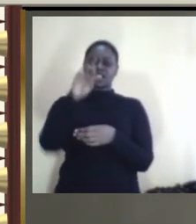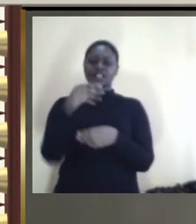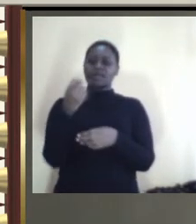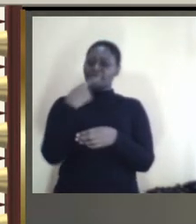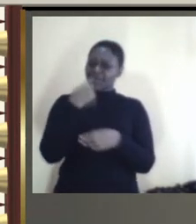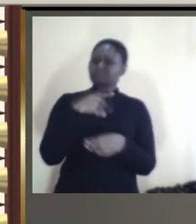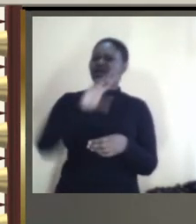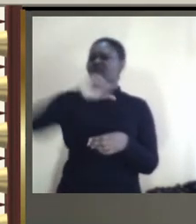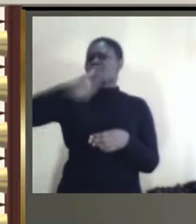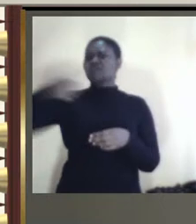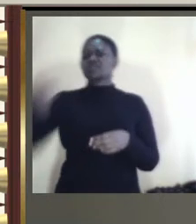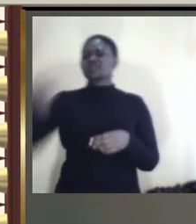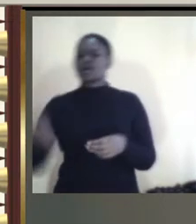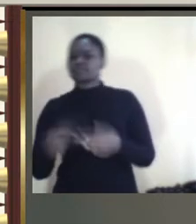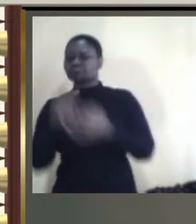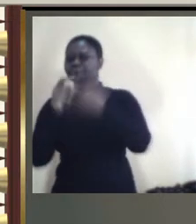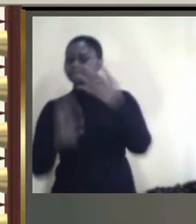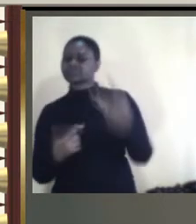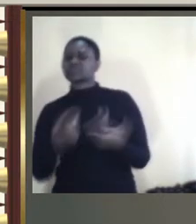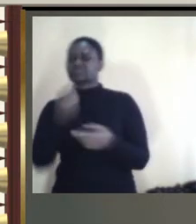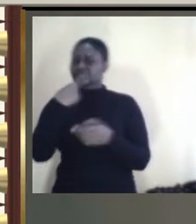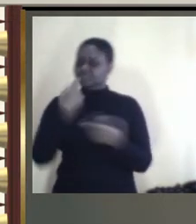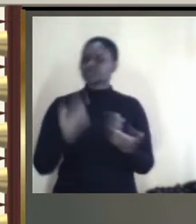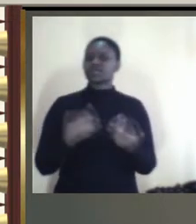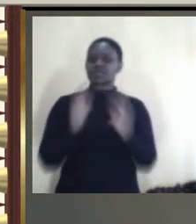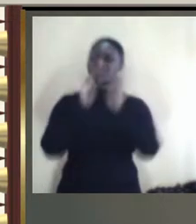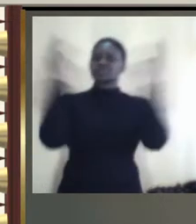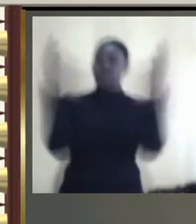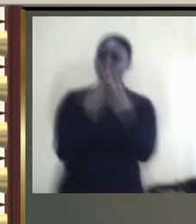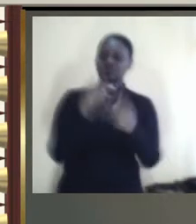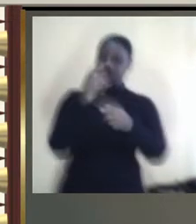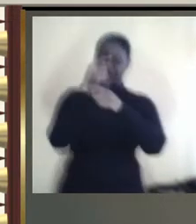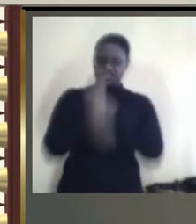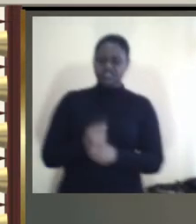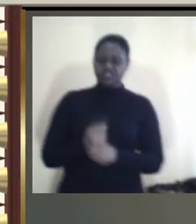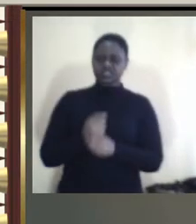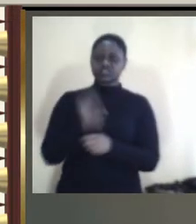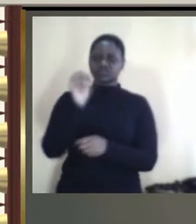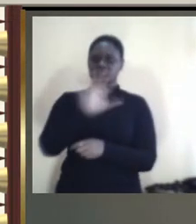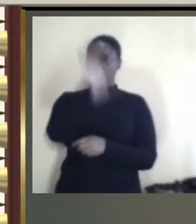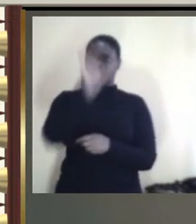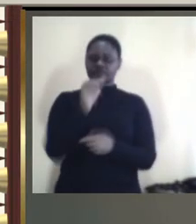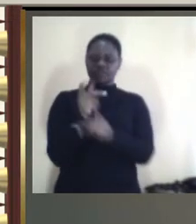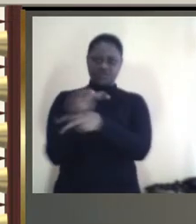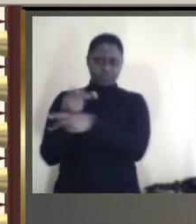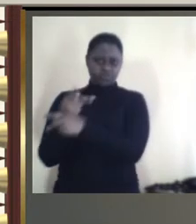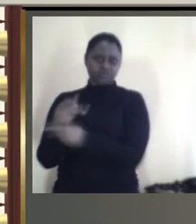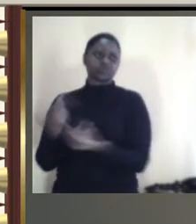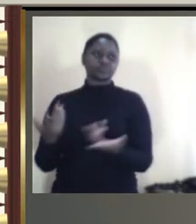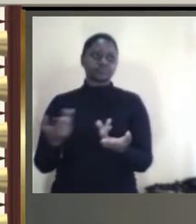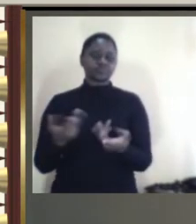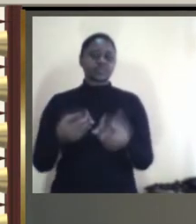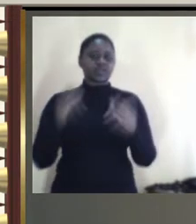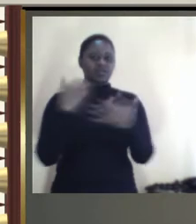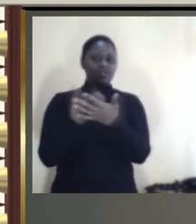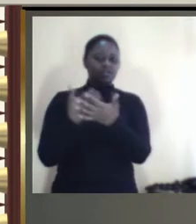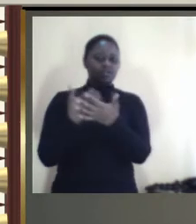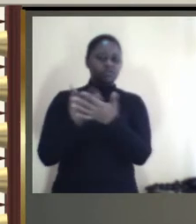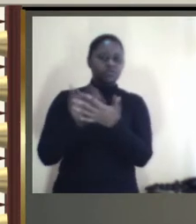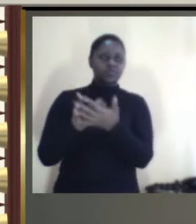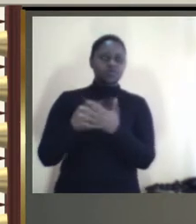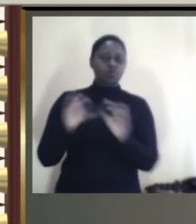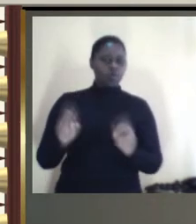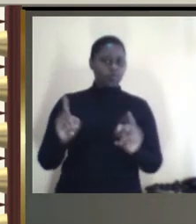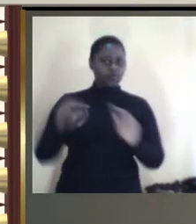other use remains an envy of the world, as traditional African products creates numerous economic opportunities